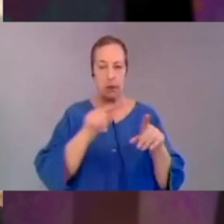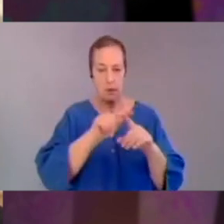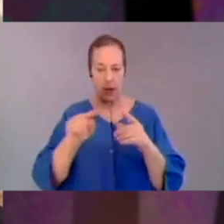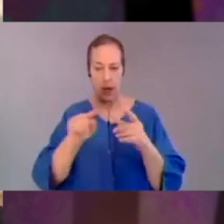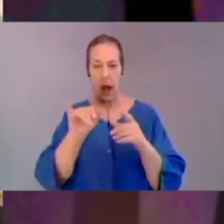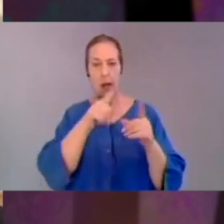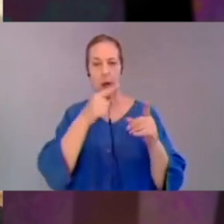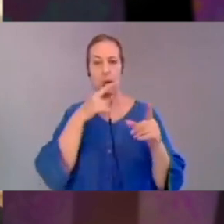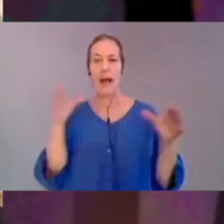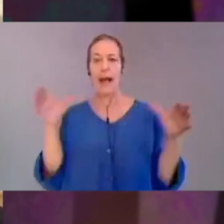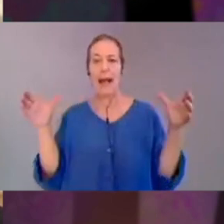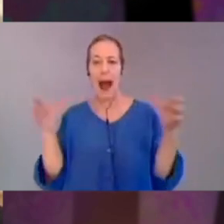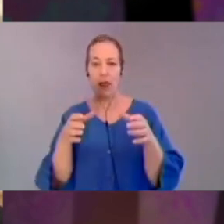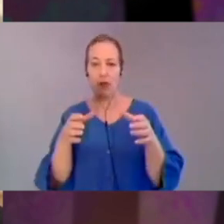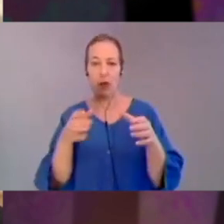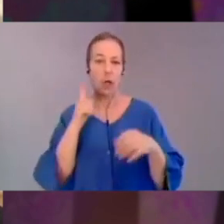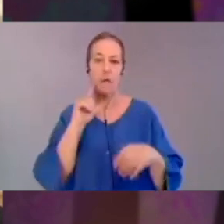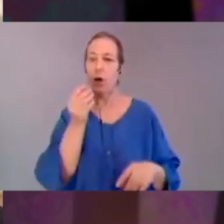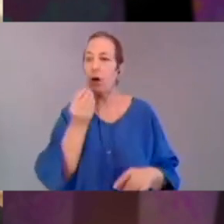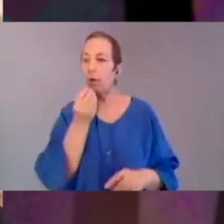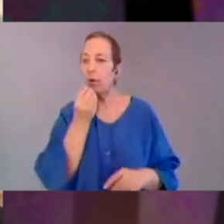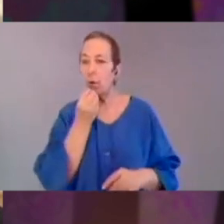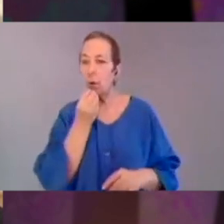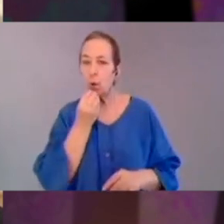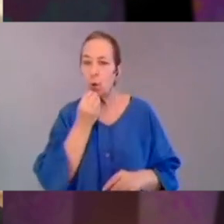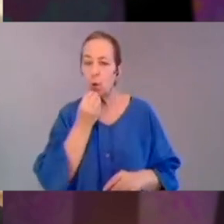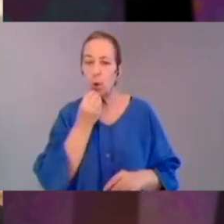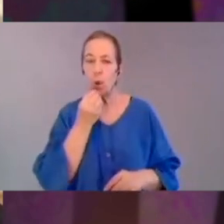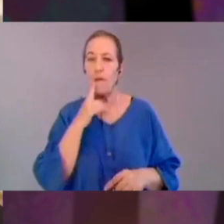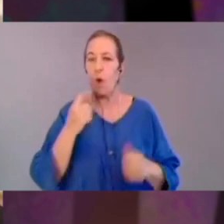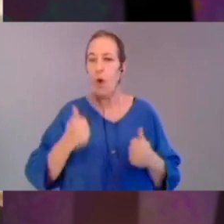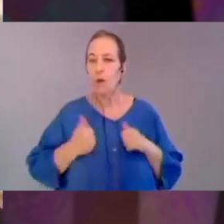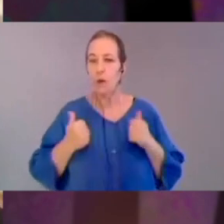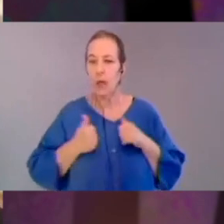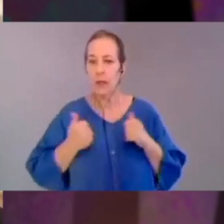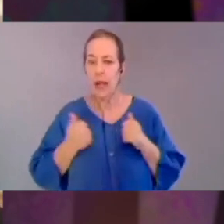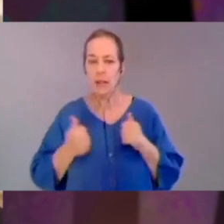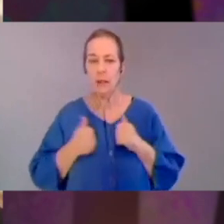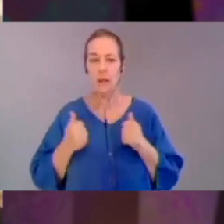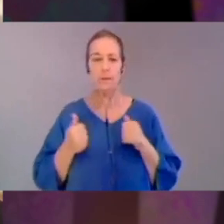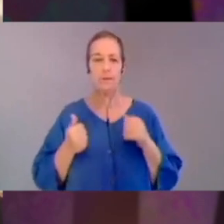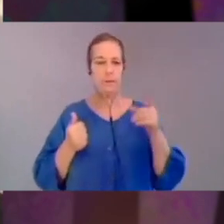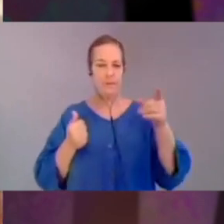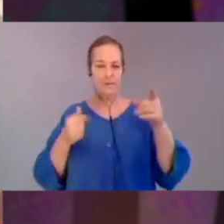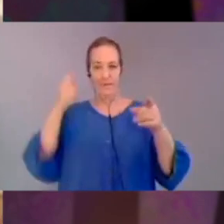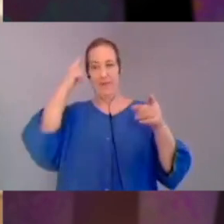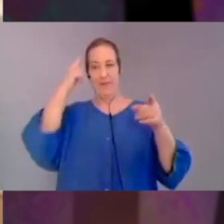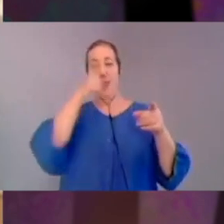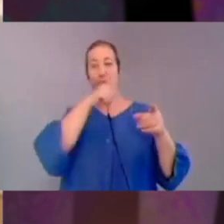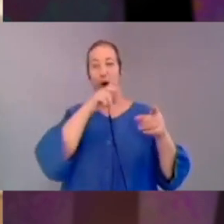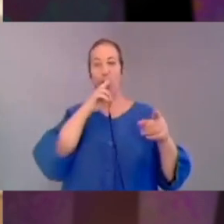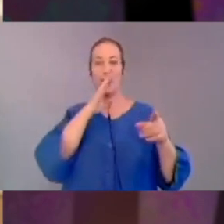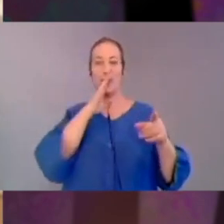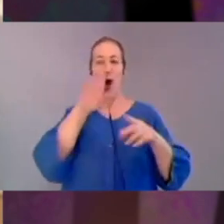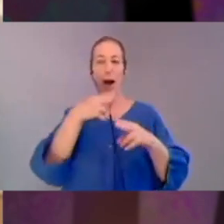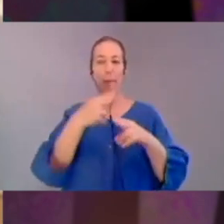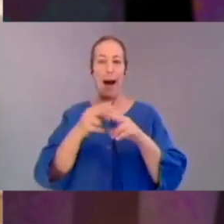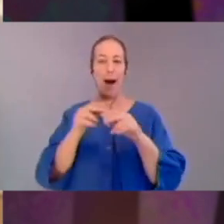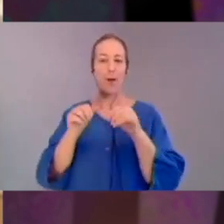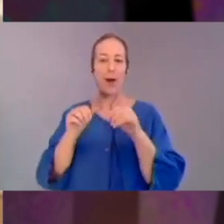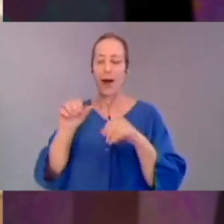of food, of sustenance, of for a second I thought you were going to start talking about like sustainable farming practices